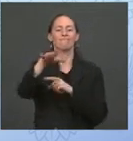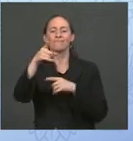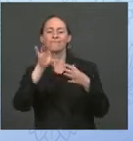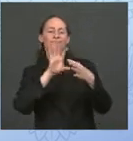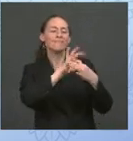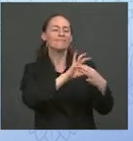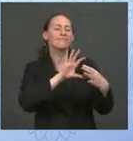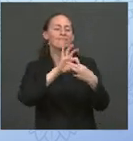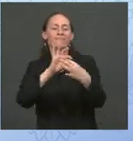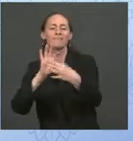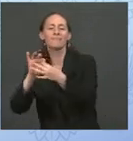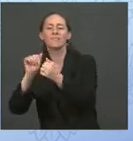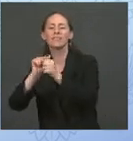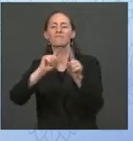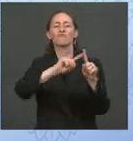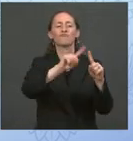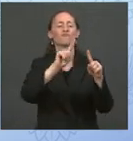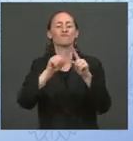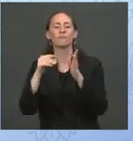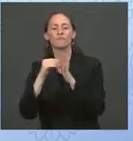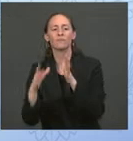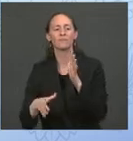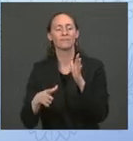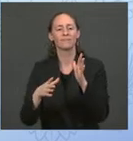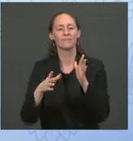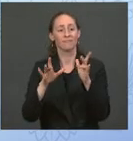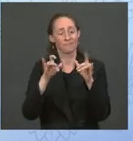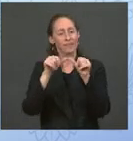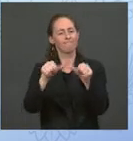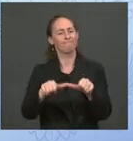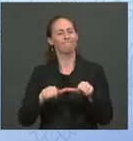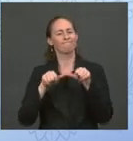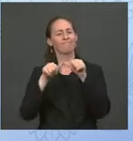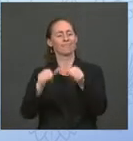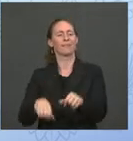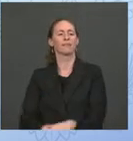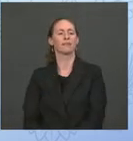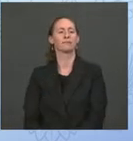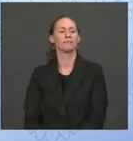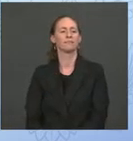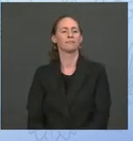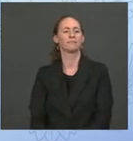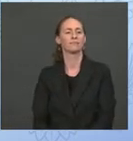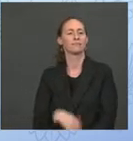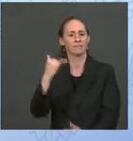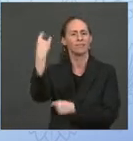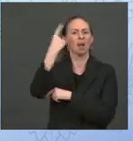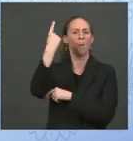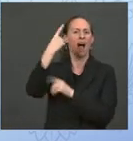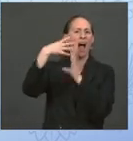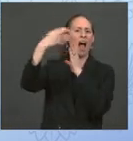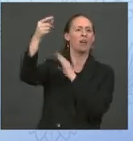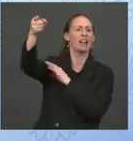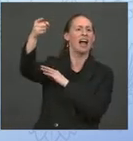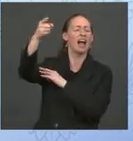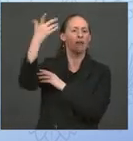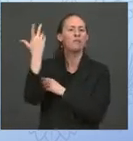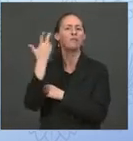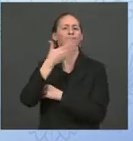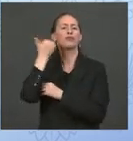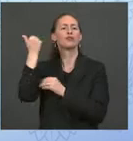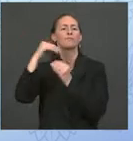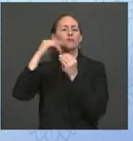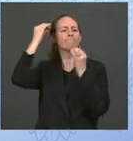ends. Right now, someone out there is a better thinker because